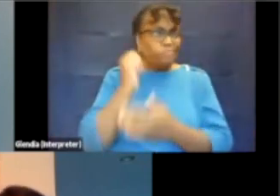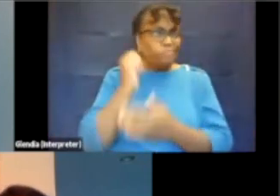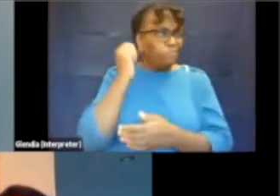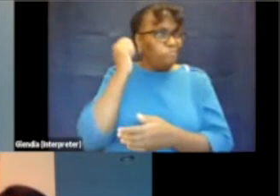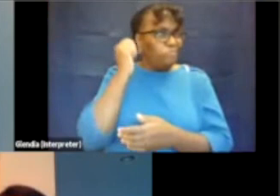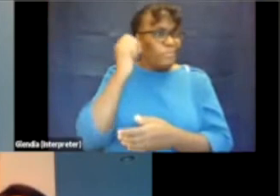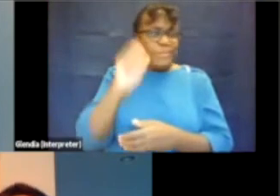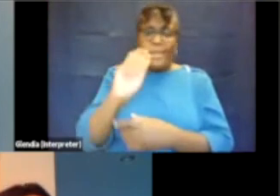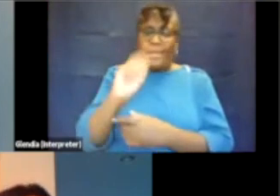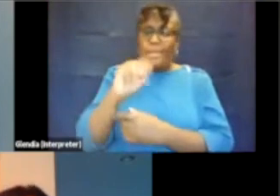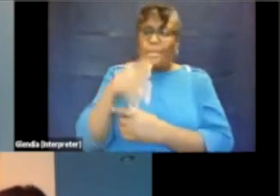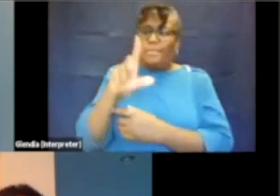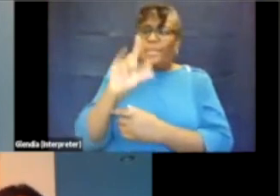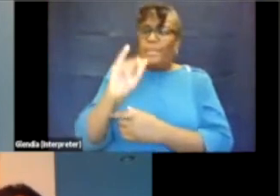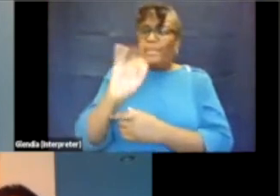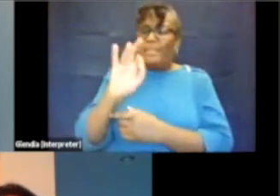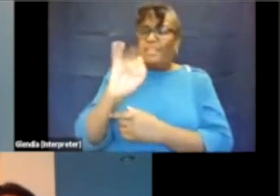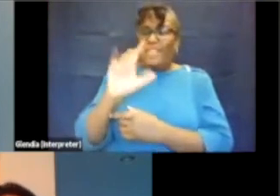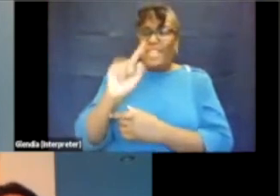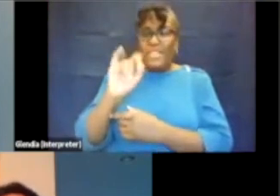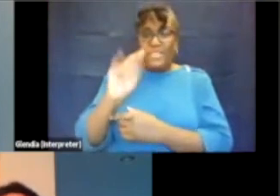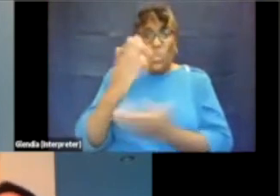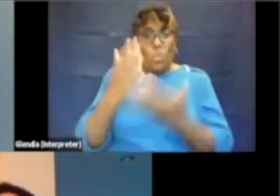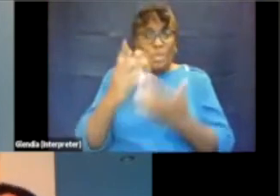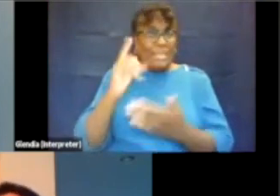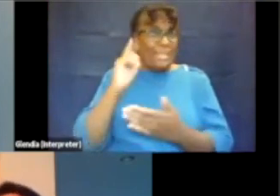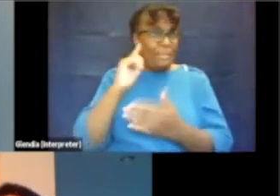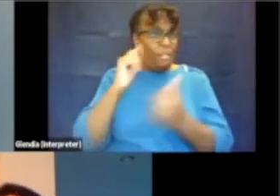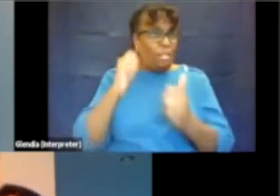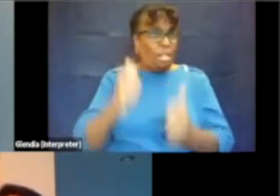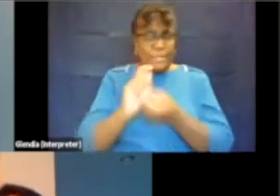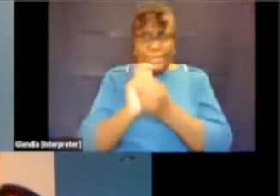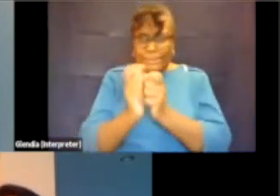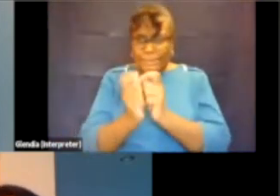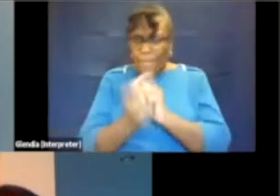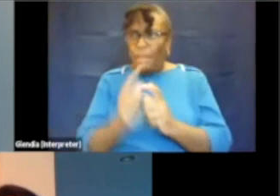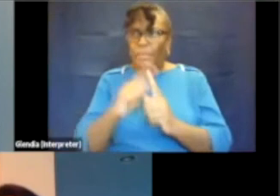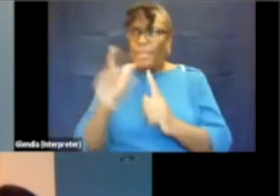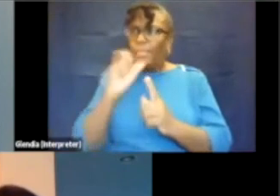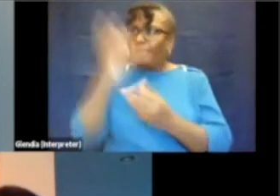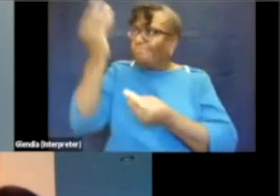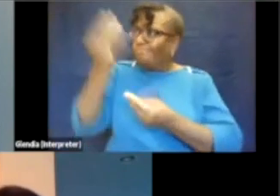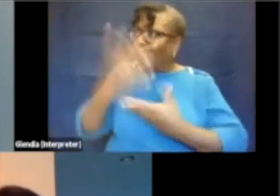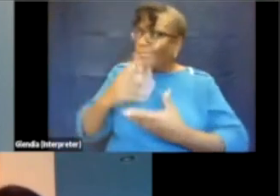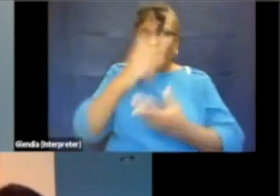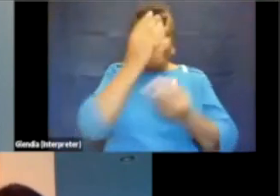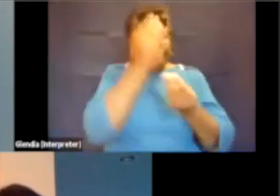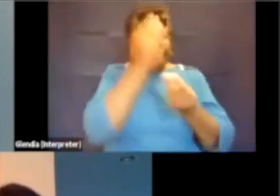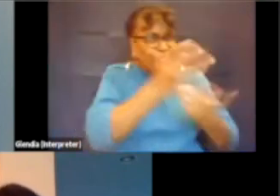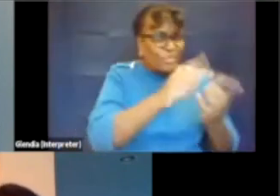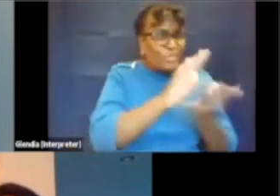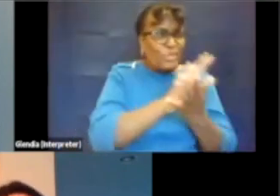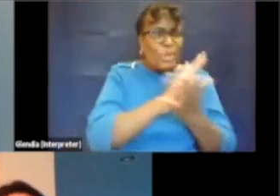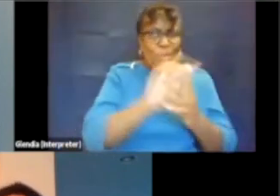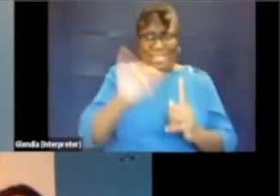hearing loss, and it wasn't immediately relayed to me or the school team. And those are important factors in that educational